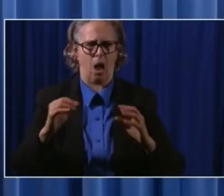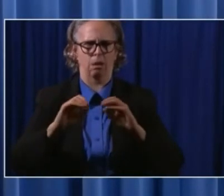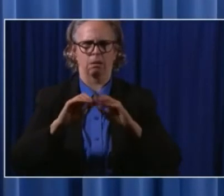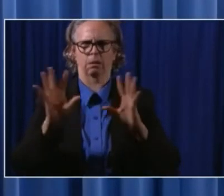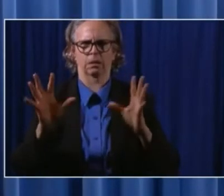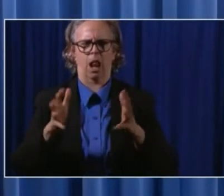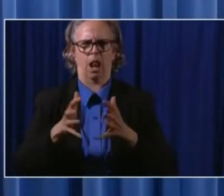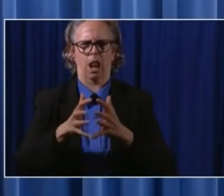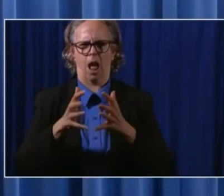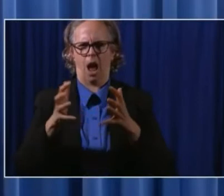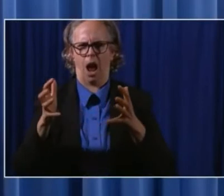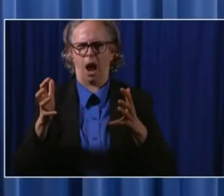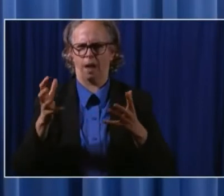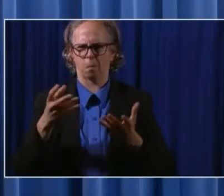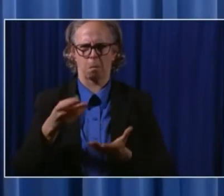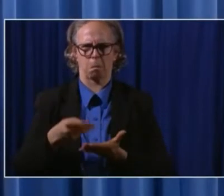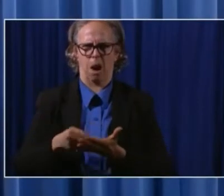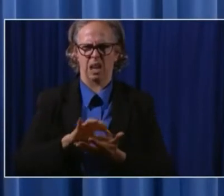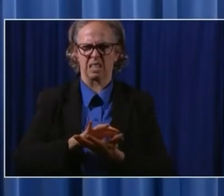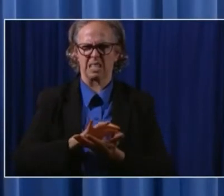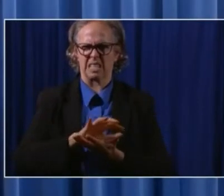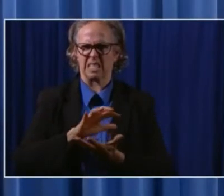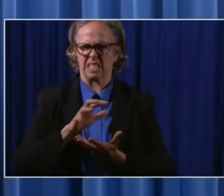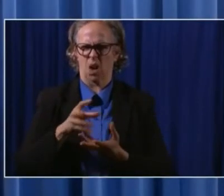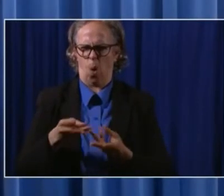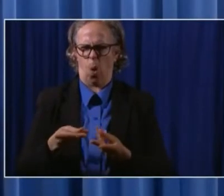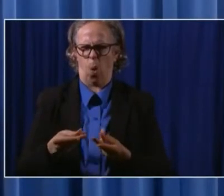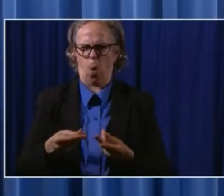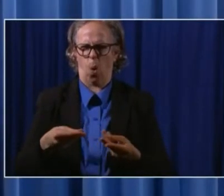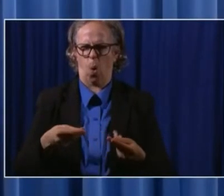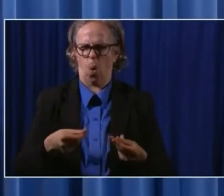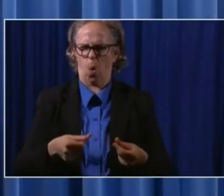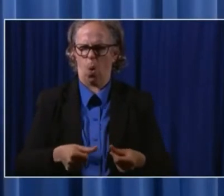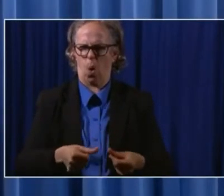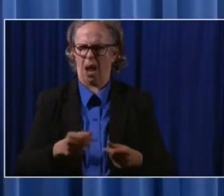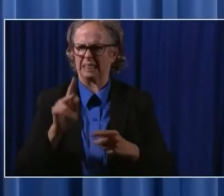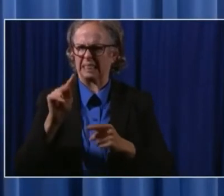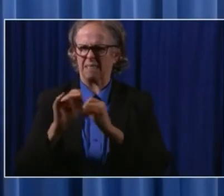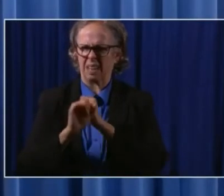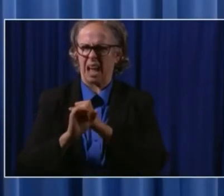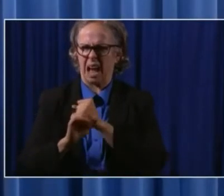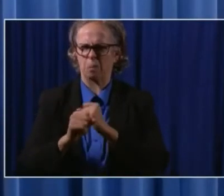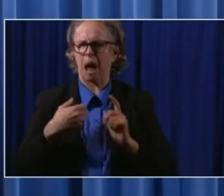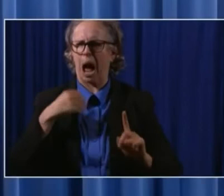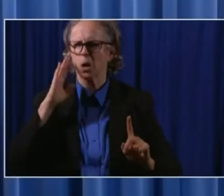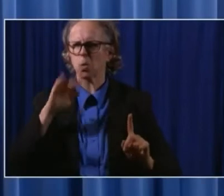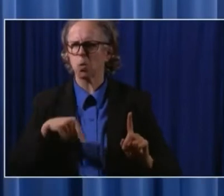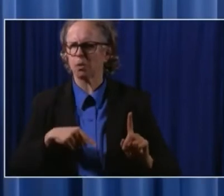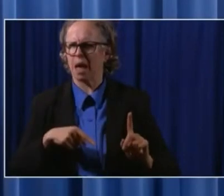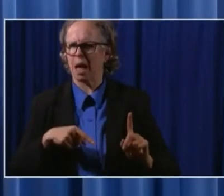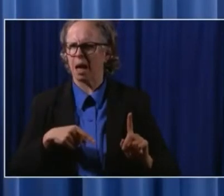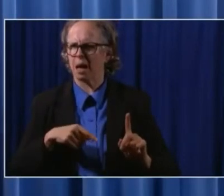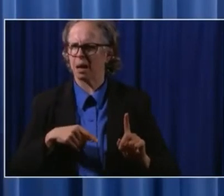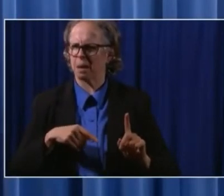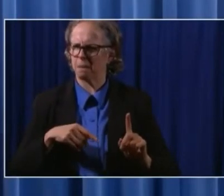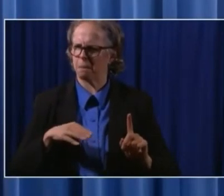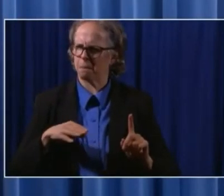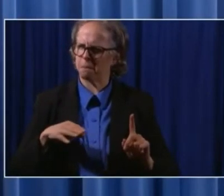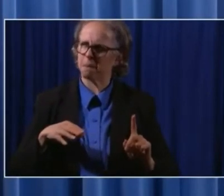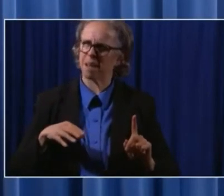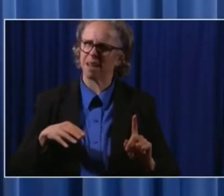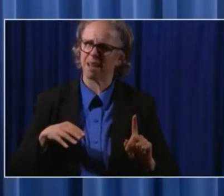was being spent on TV ads? Yes, that was clear. Was it clear that there was an effort